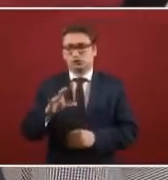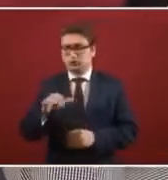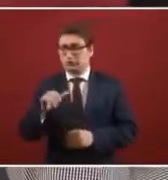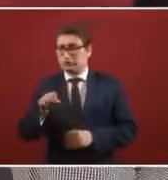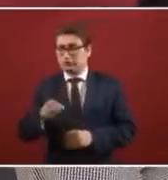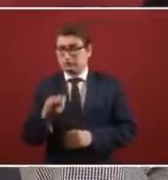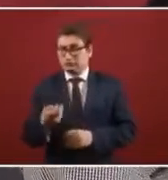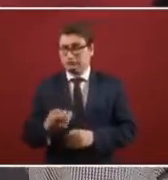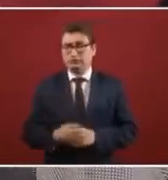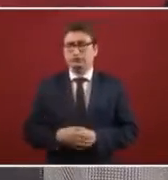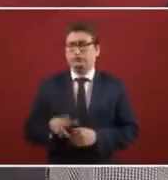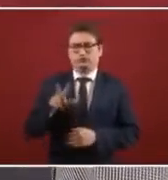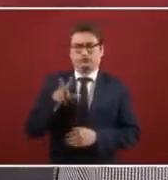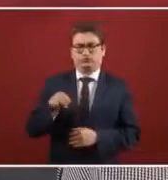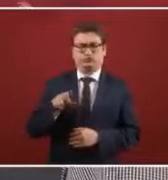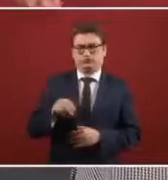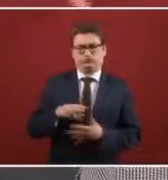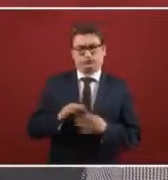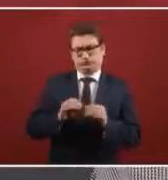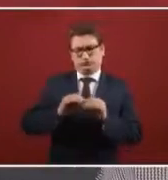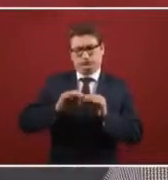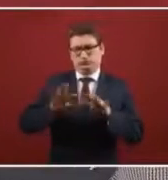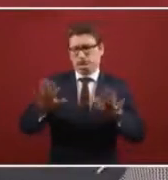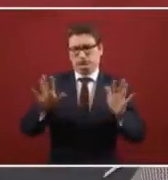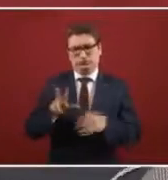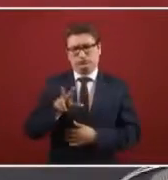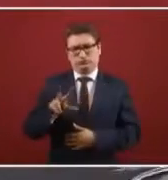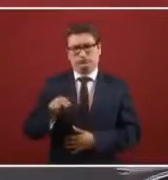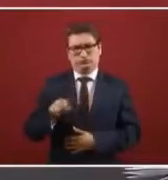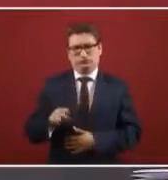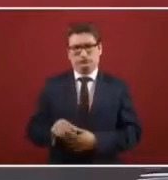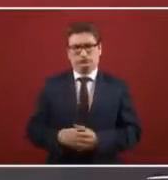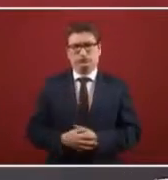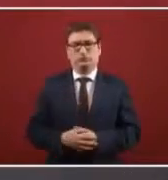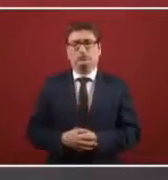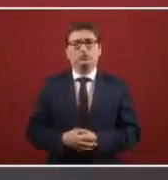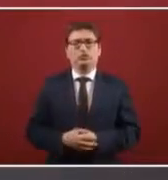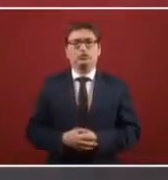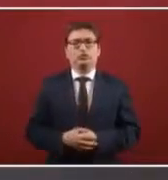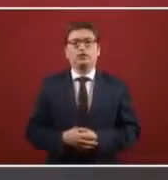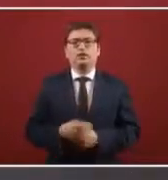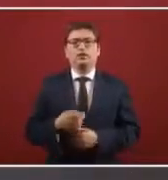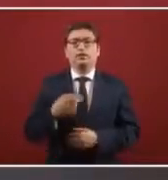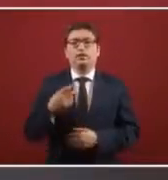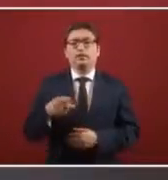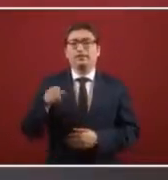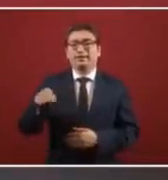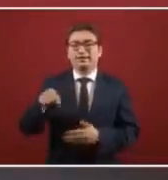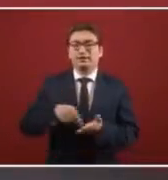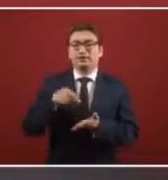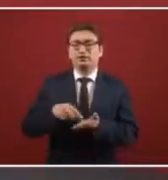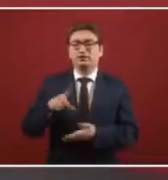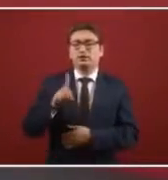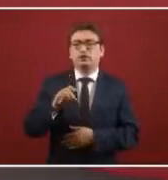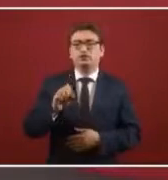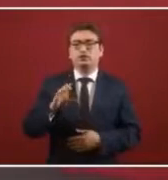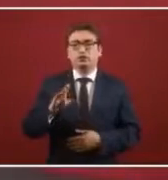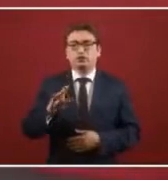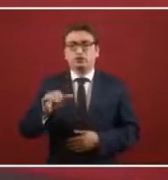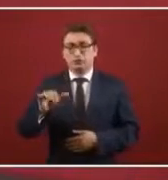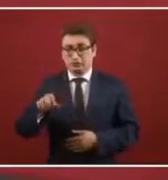Que se aclare. No, let's No clarify es that. ese el propósito. This is En not el the caso de los purpose. Bocas, In the case of those no hay